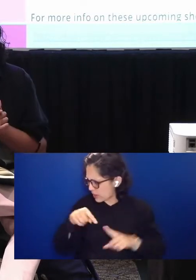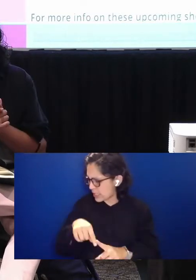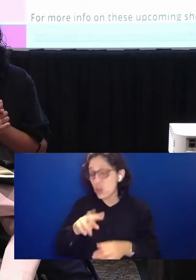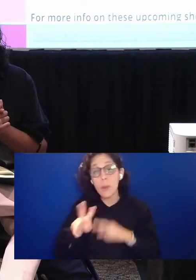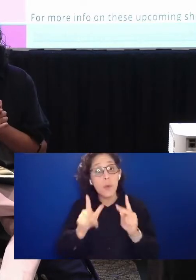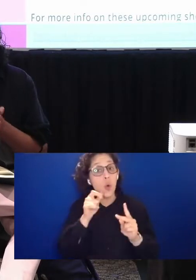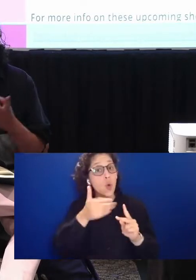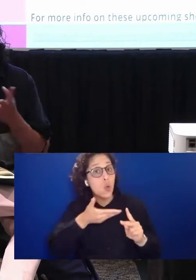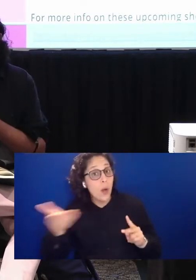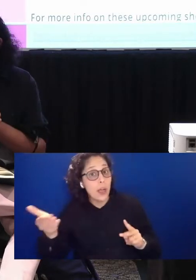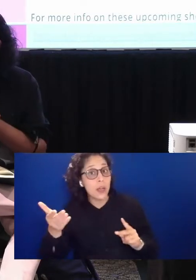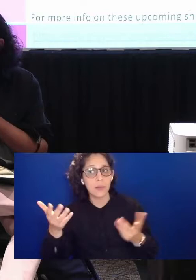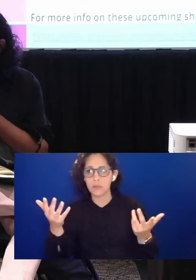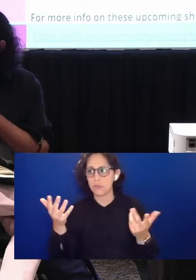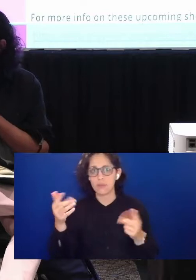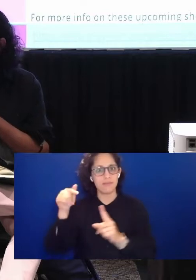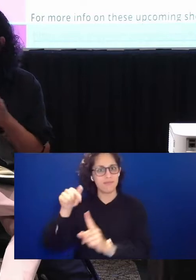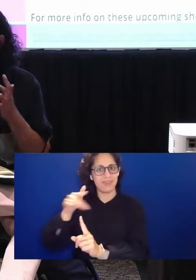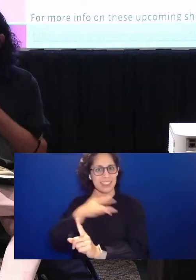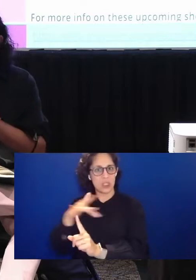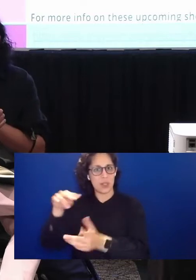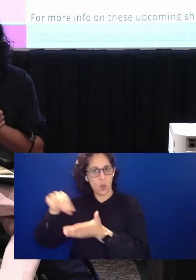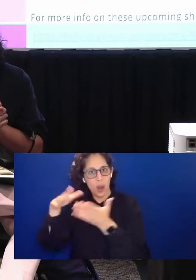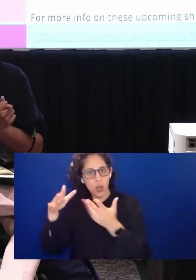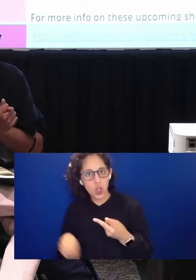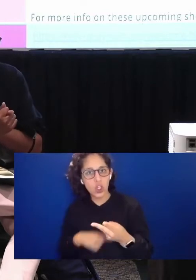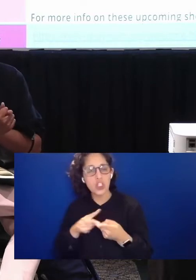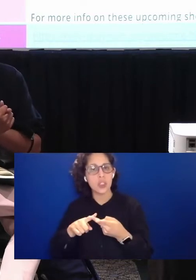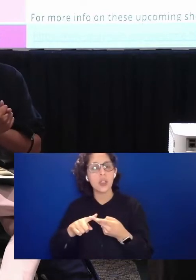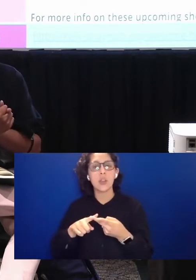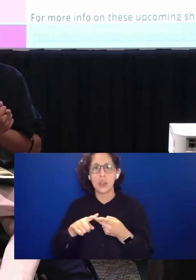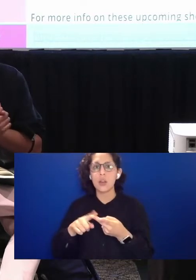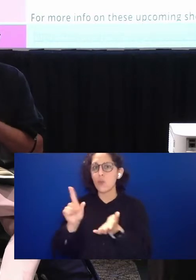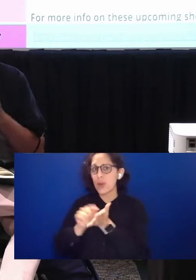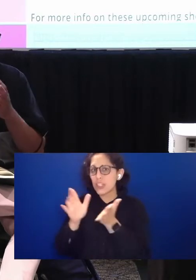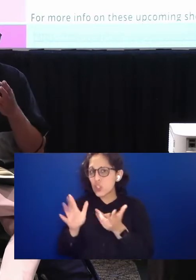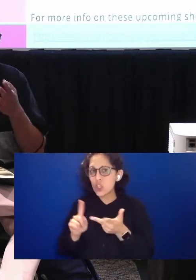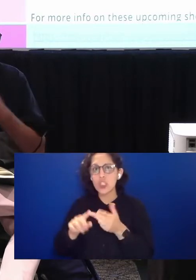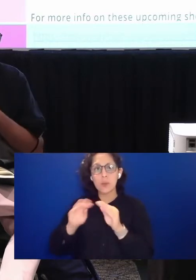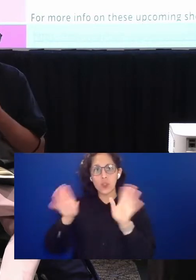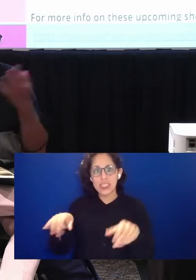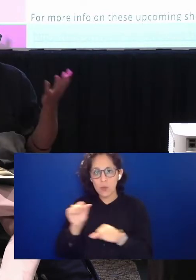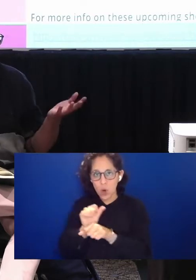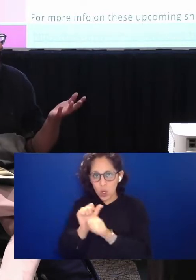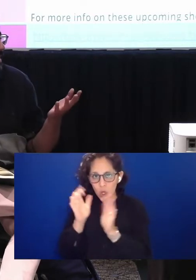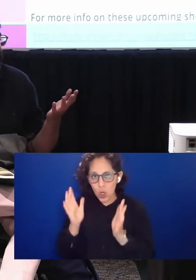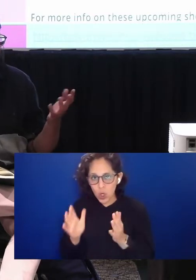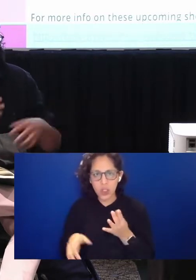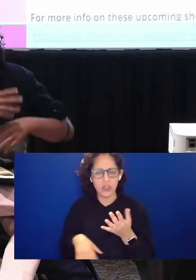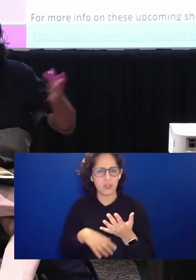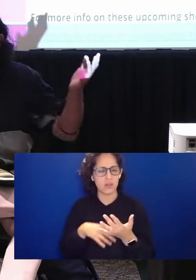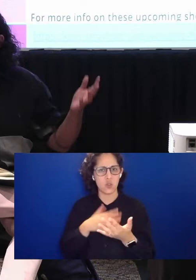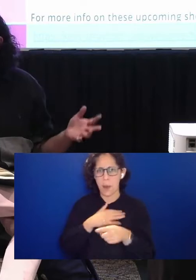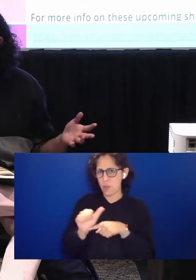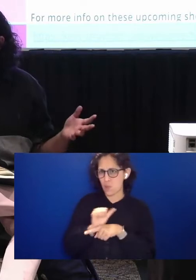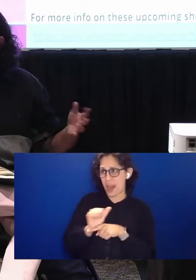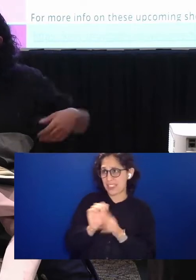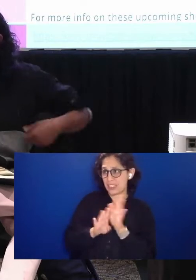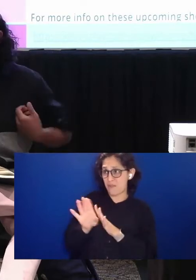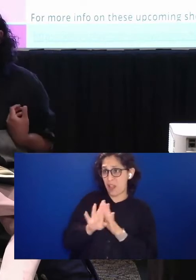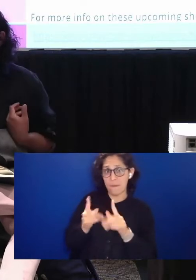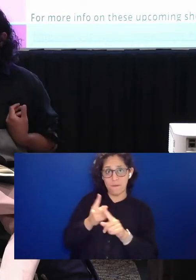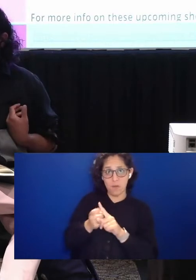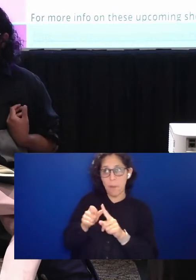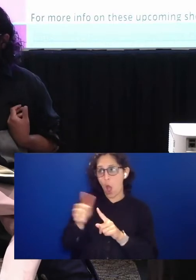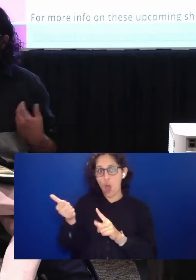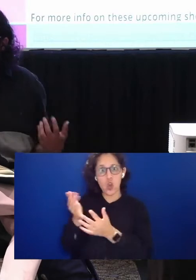were dancers and silkscreen printers and museum workers. And so my practice was developed in other disciplines.